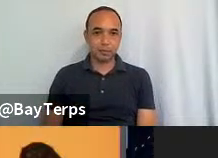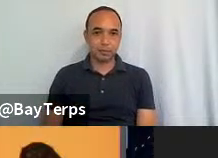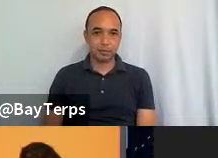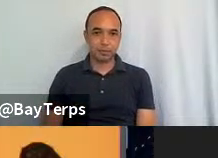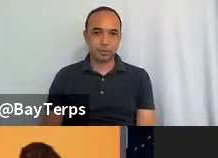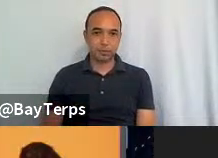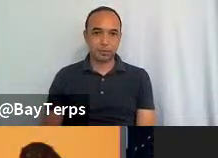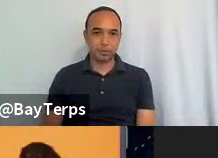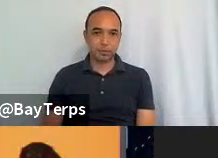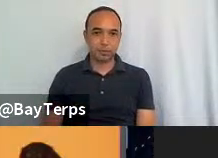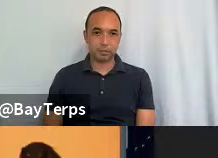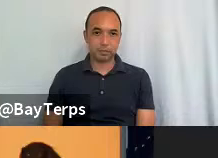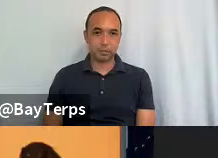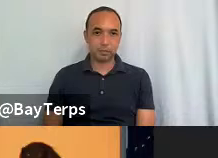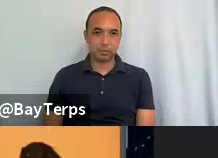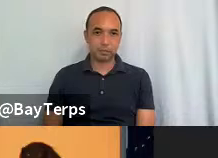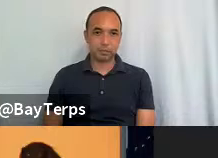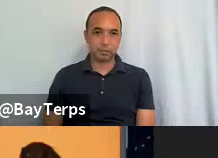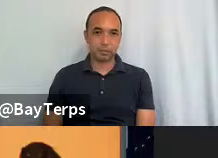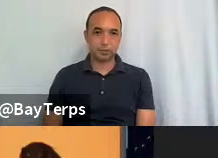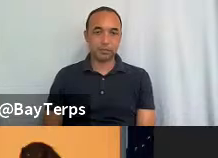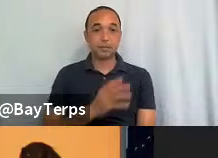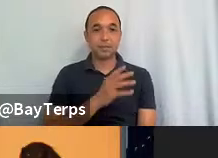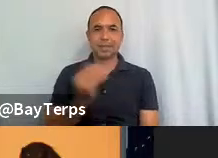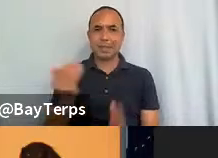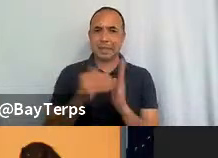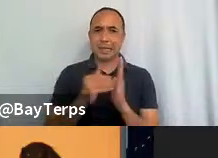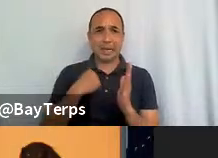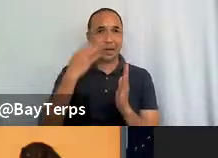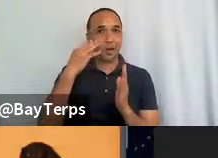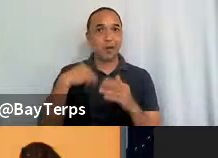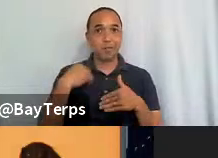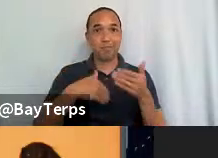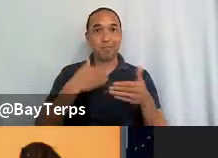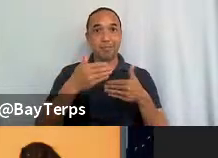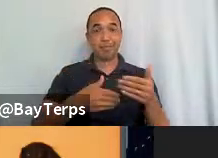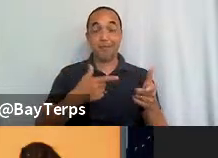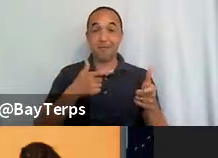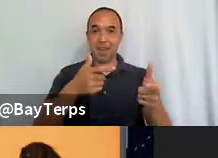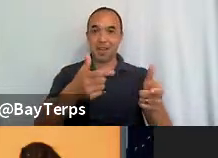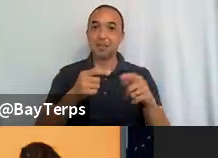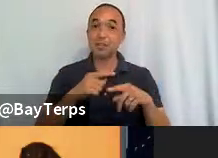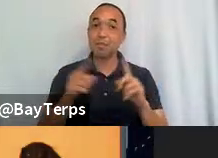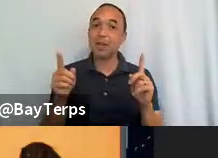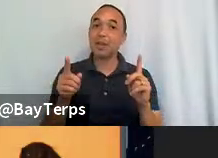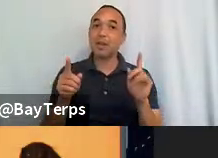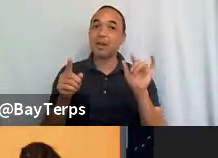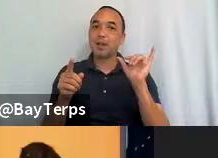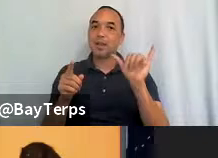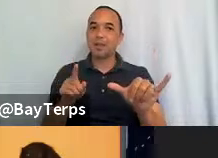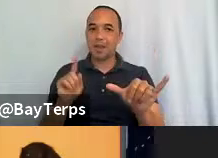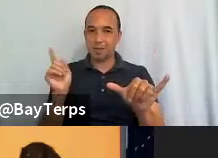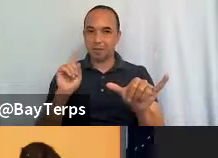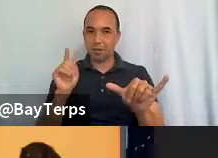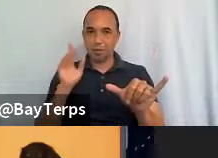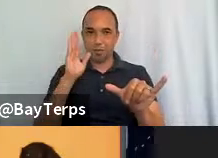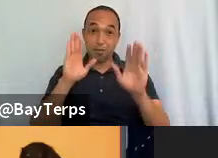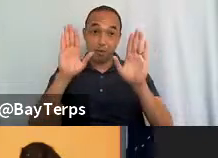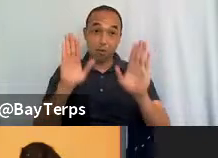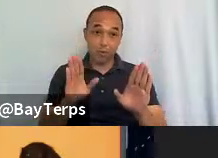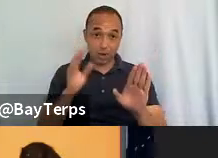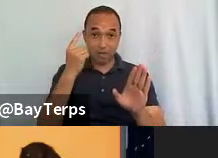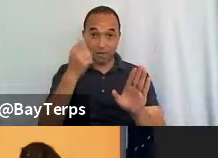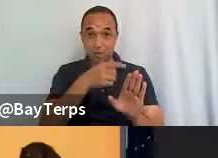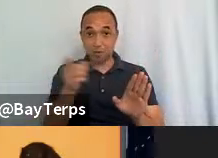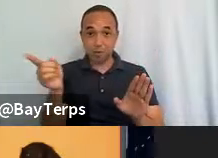And again, I know that I'm going really fast here, but this is where it would be great for you to